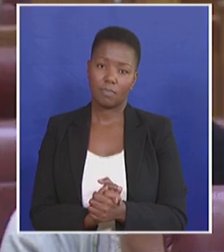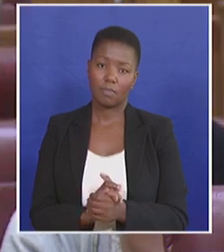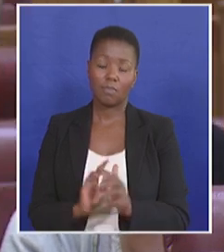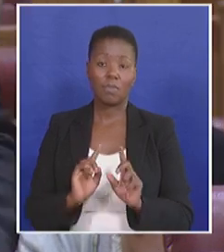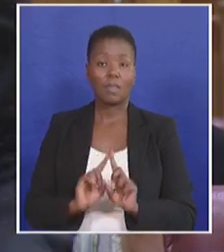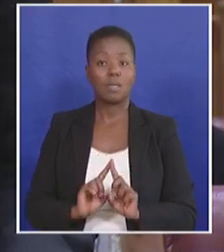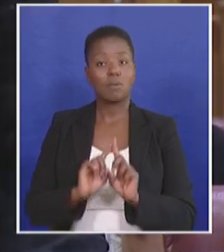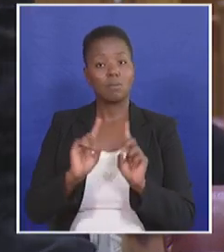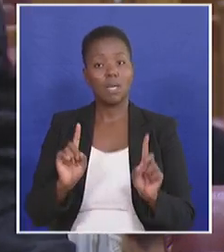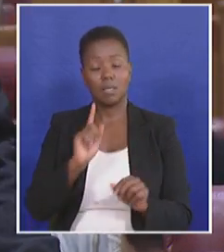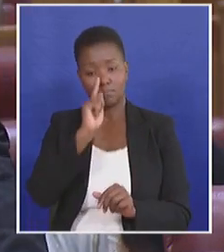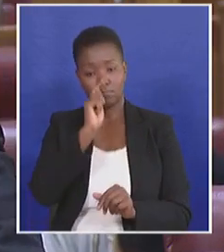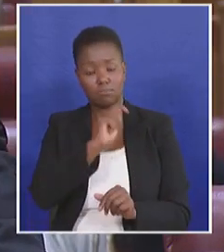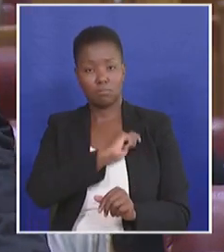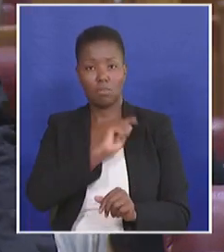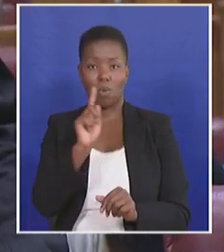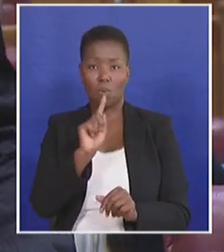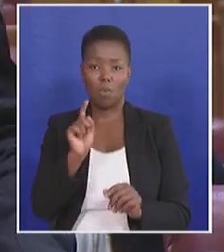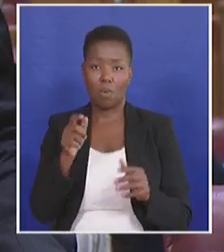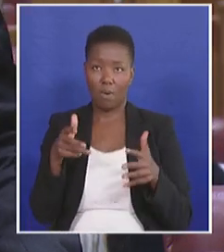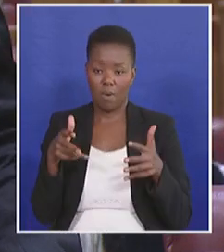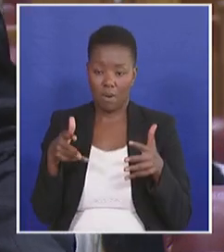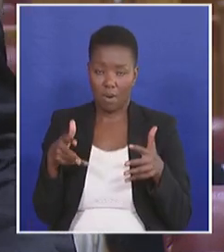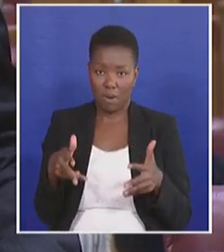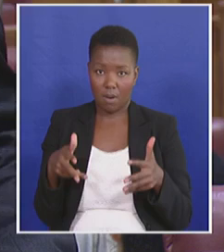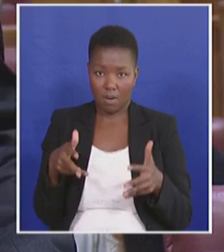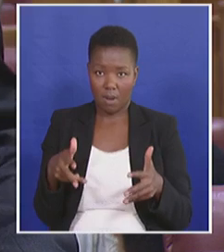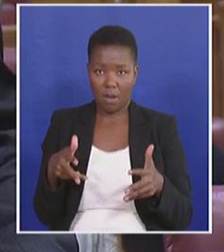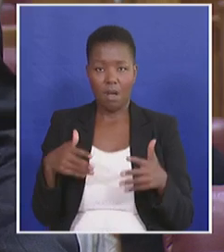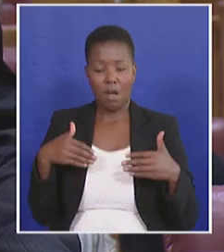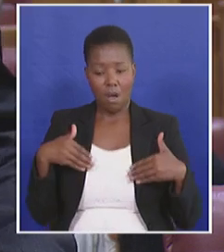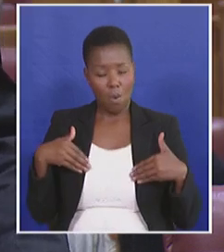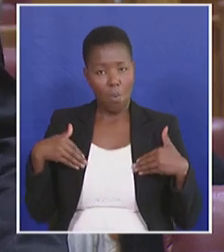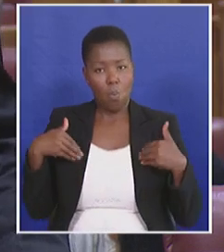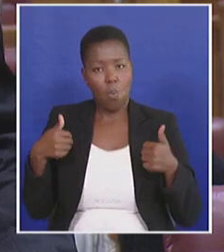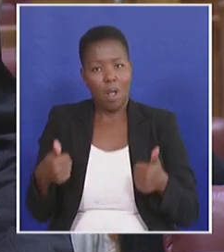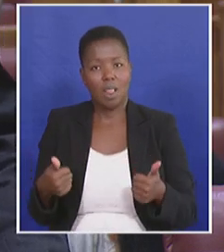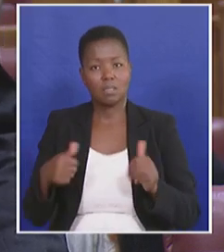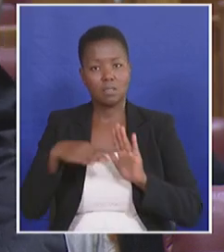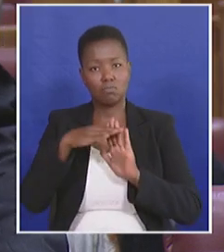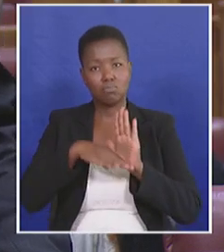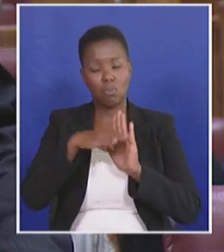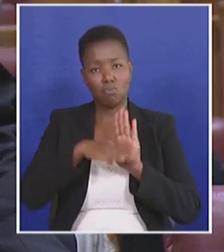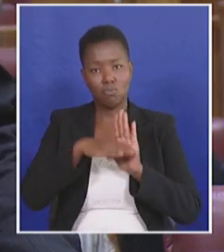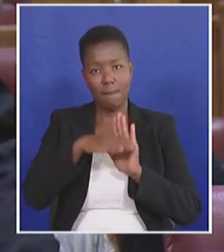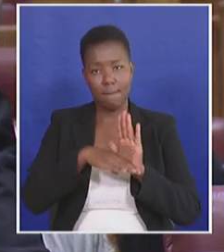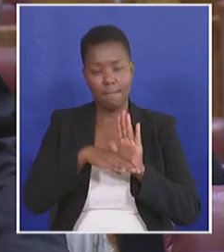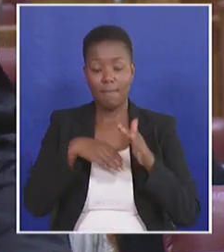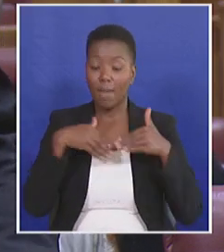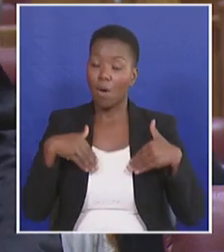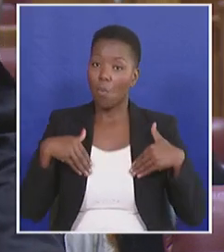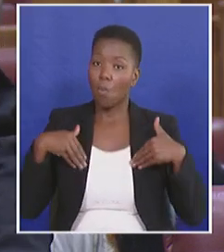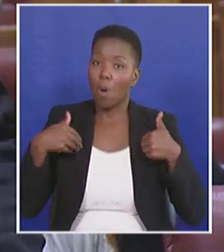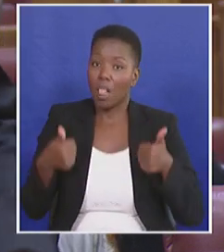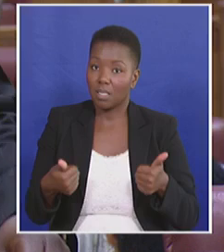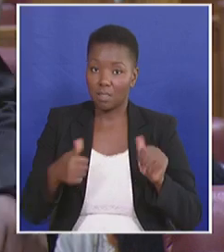that we have a functional employee health and wellness program within the South African Police Service,